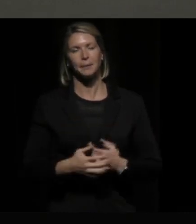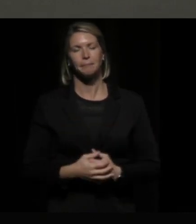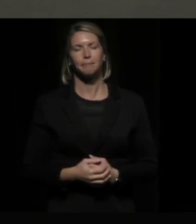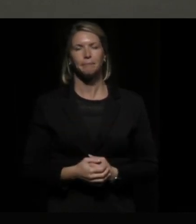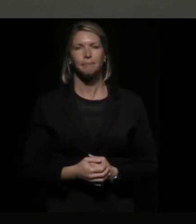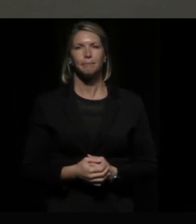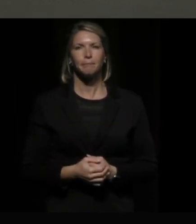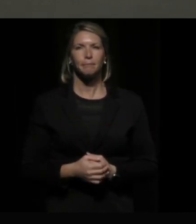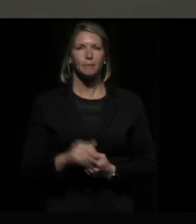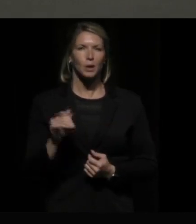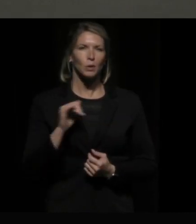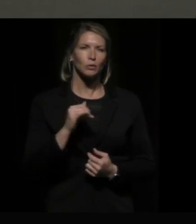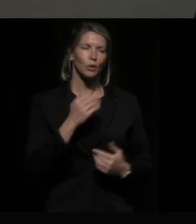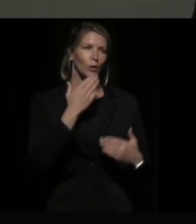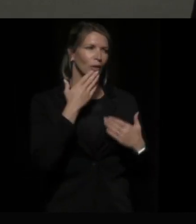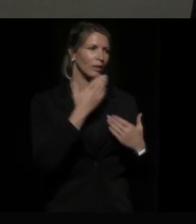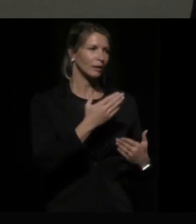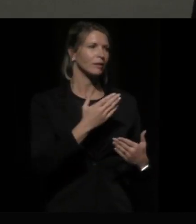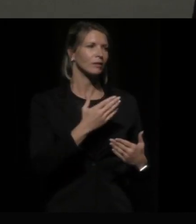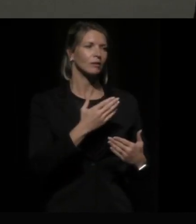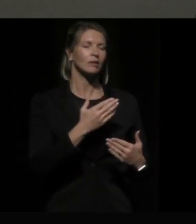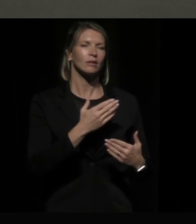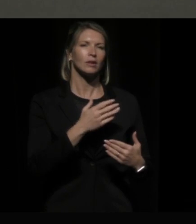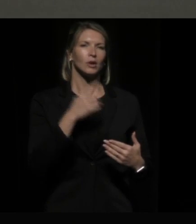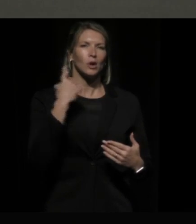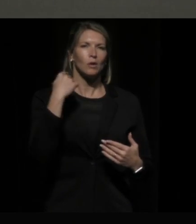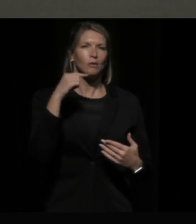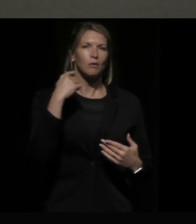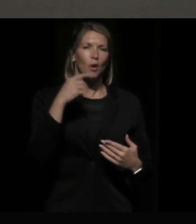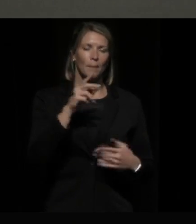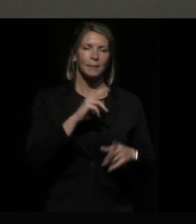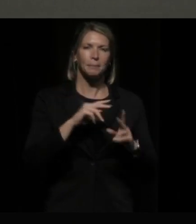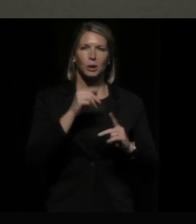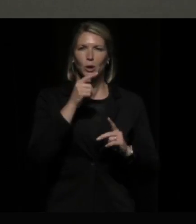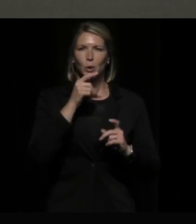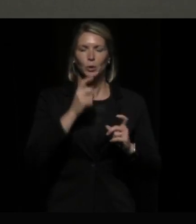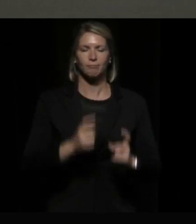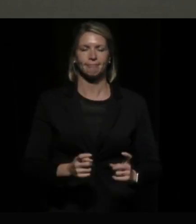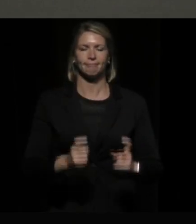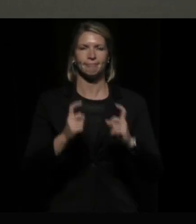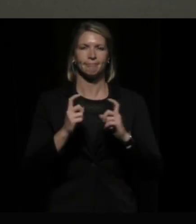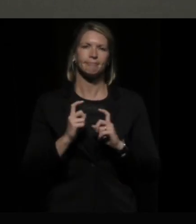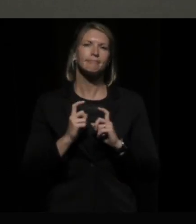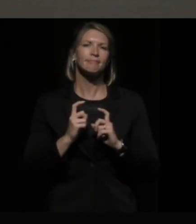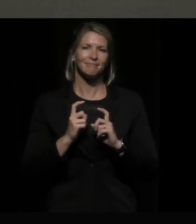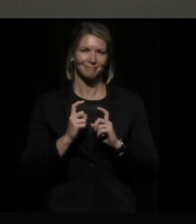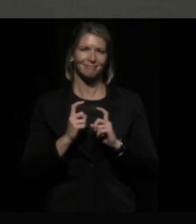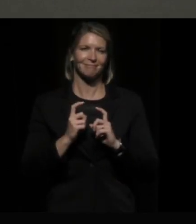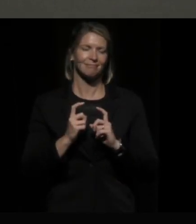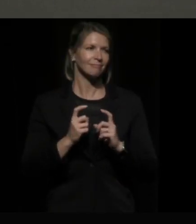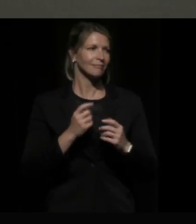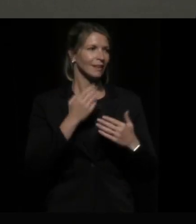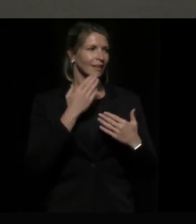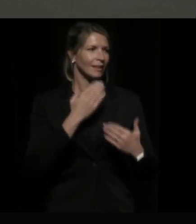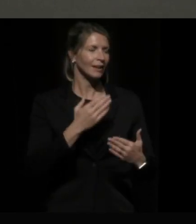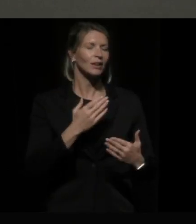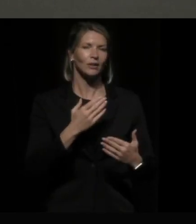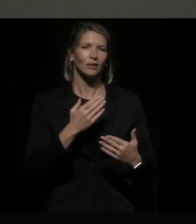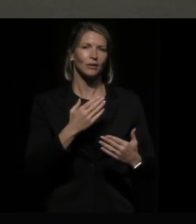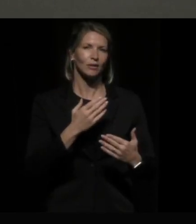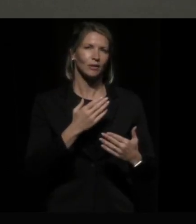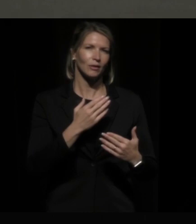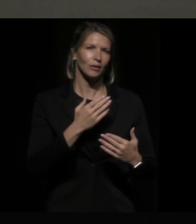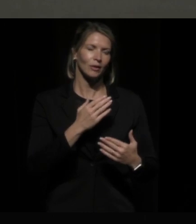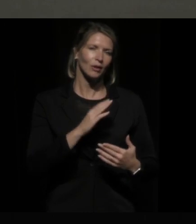our sincere congratulations to the recipients of the Award of Excellence and extend our thanks to you for